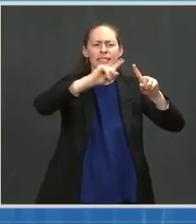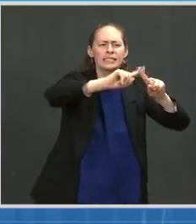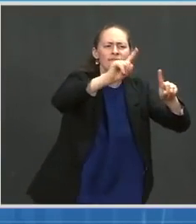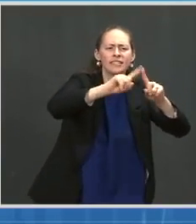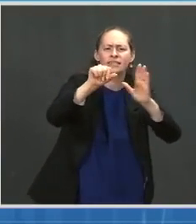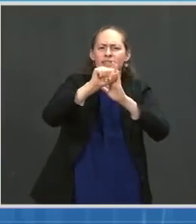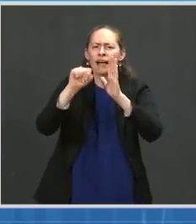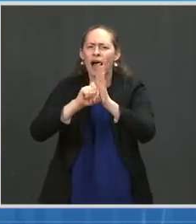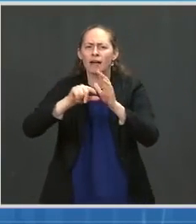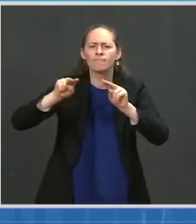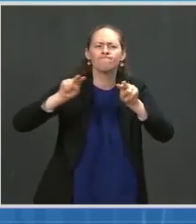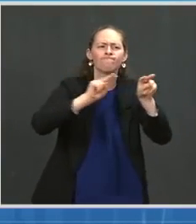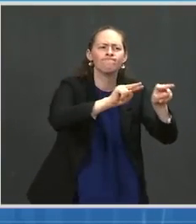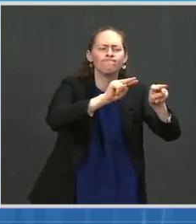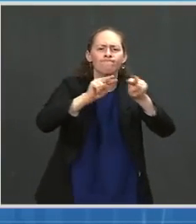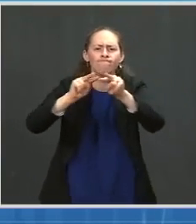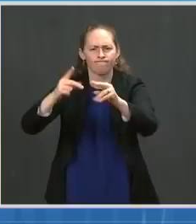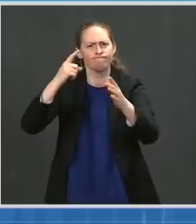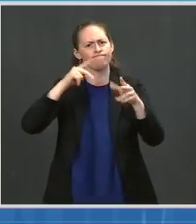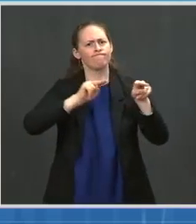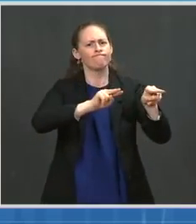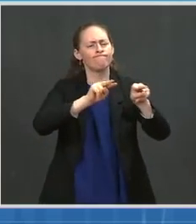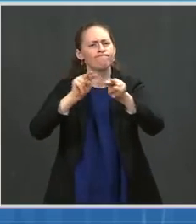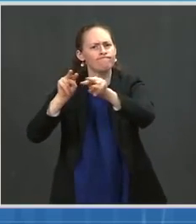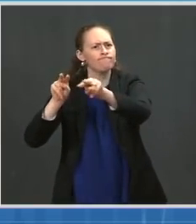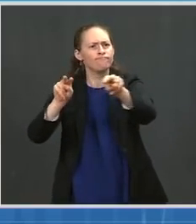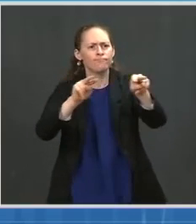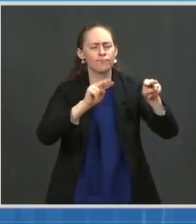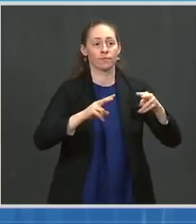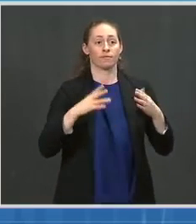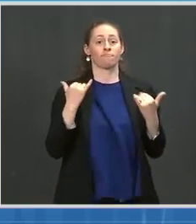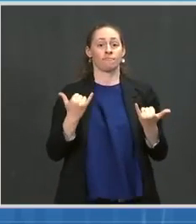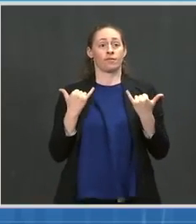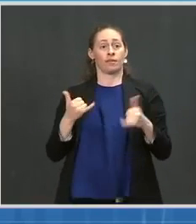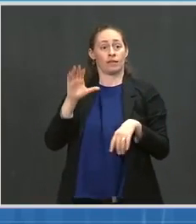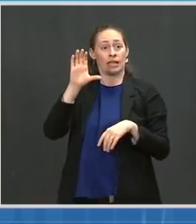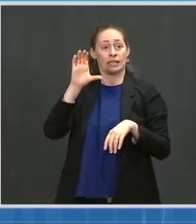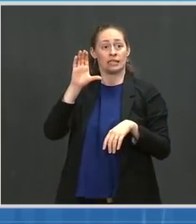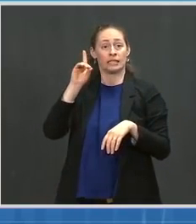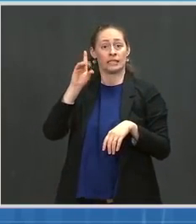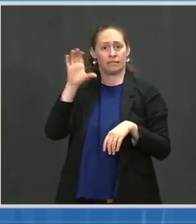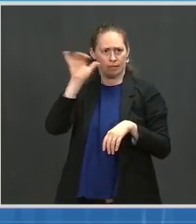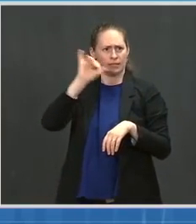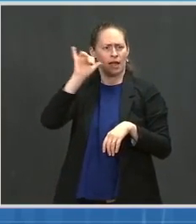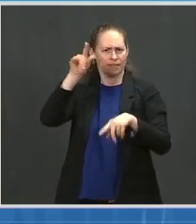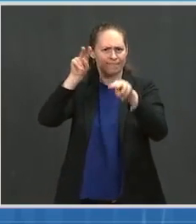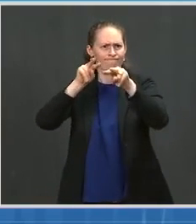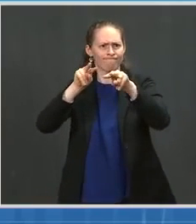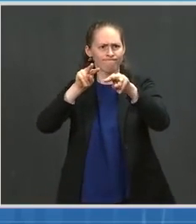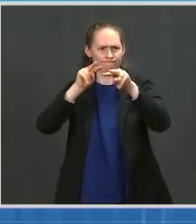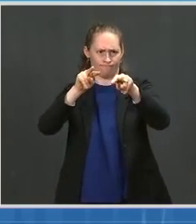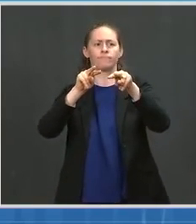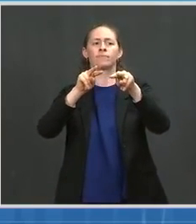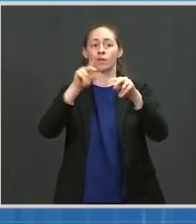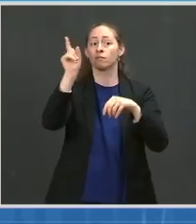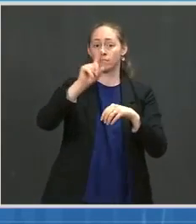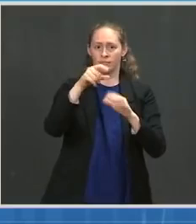territory. The CDC tracks data and outbreaks at the state and county level.